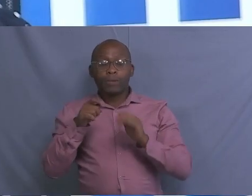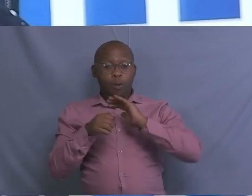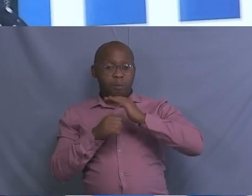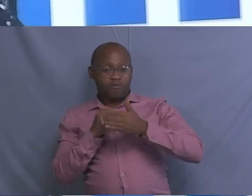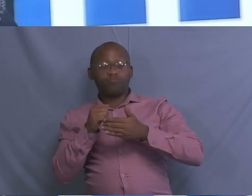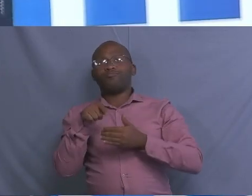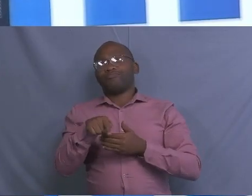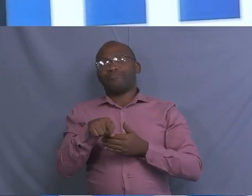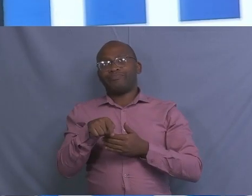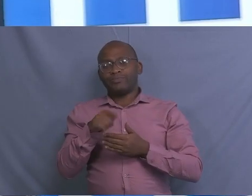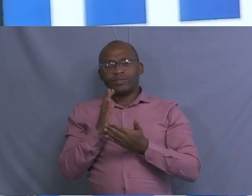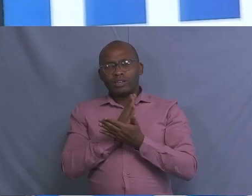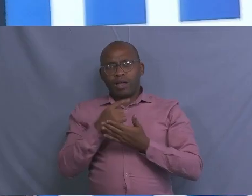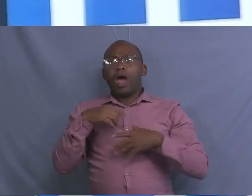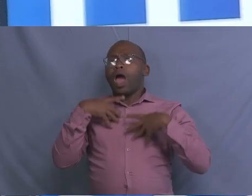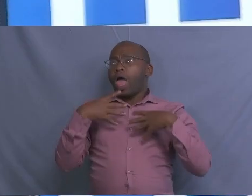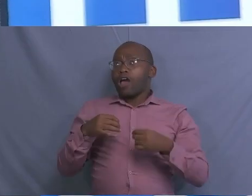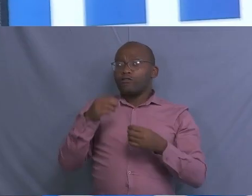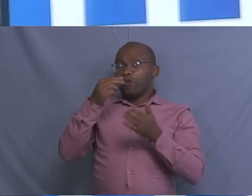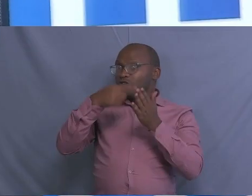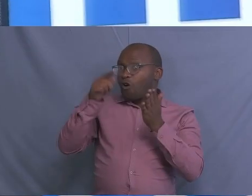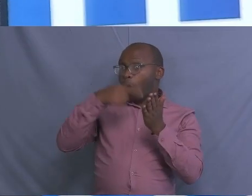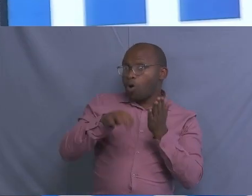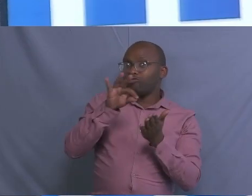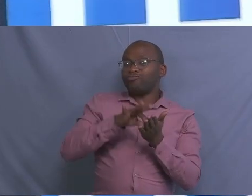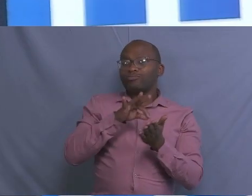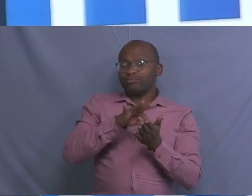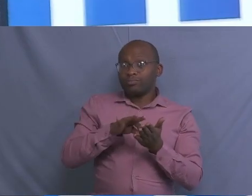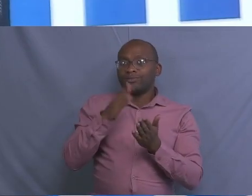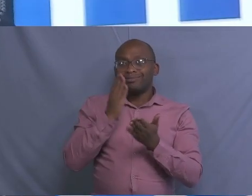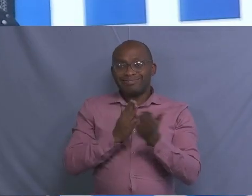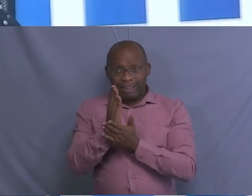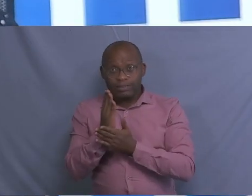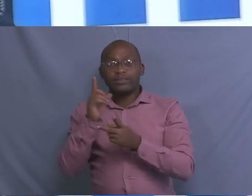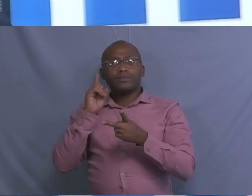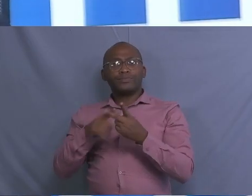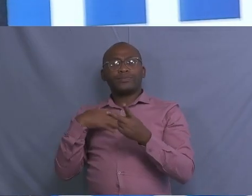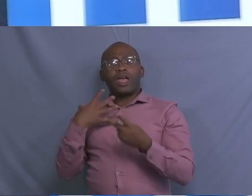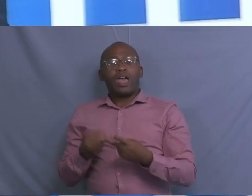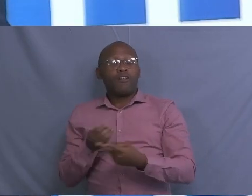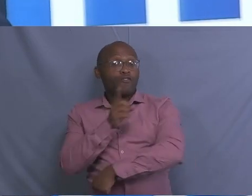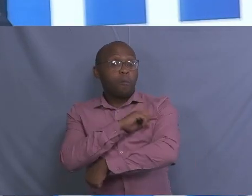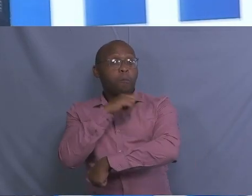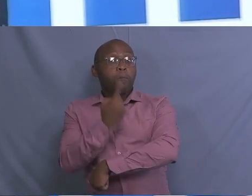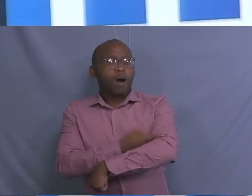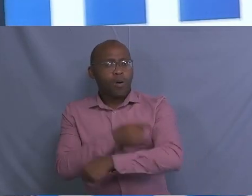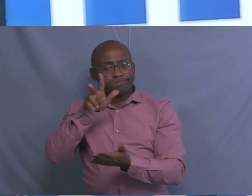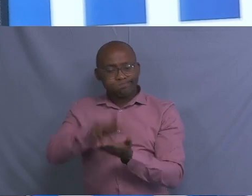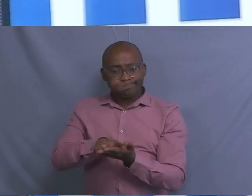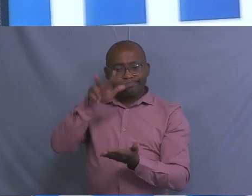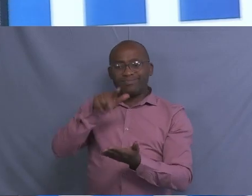Shareholders have voting rights. They also have the power to elect or re-elect the directors, and they have the power to approve